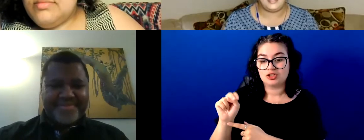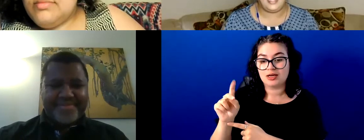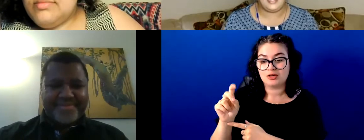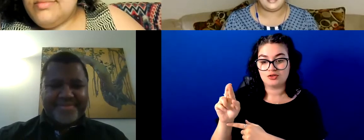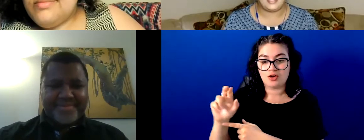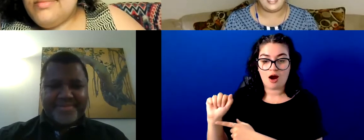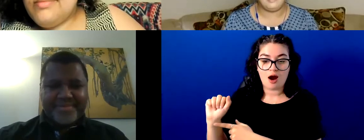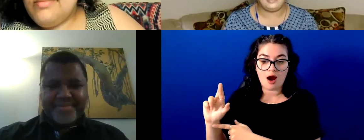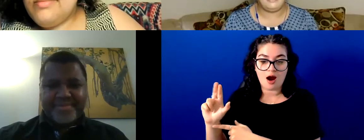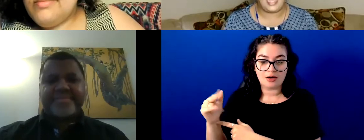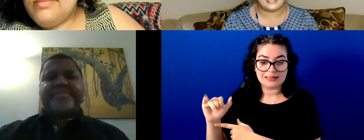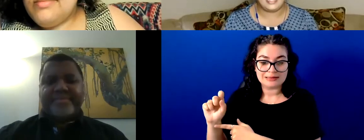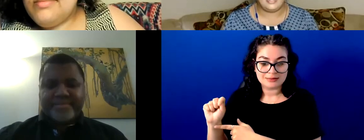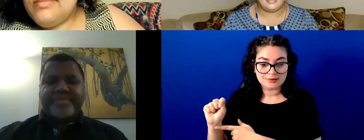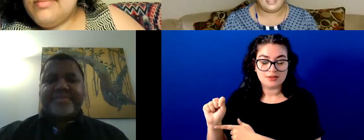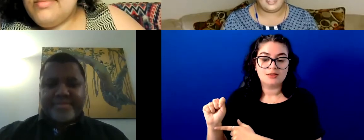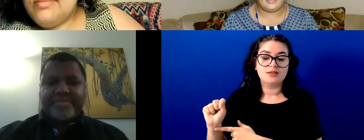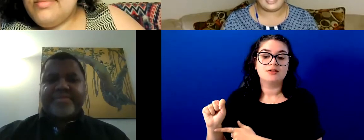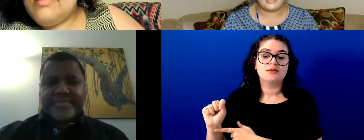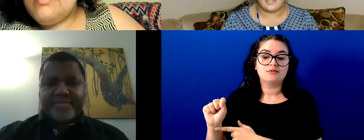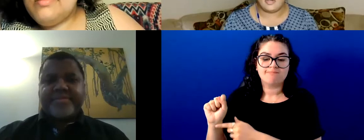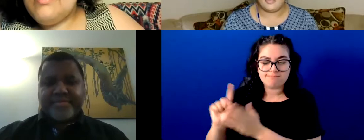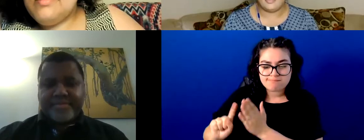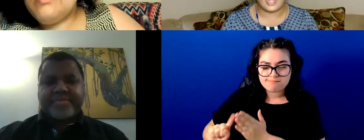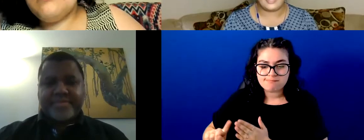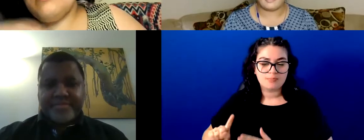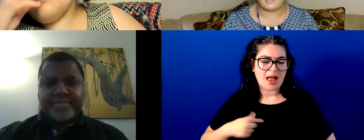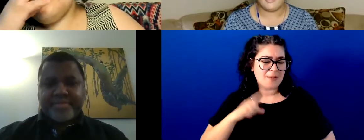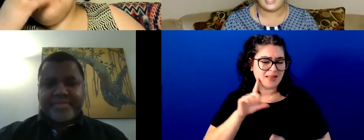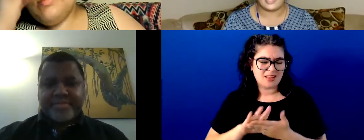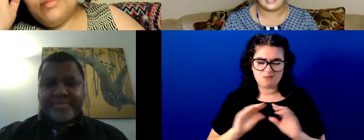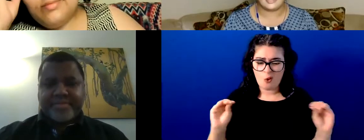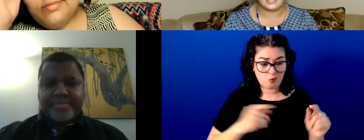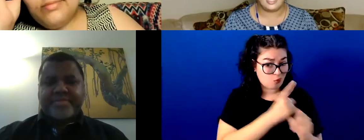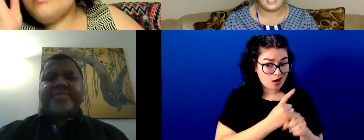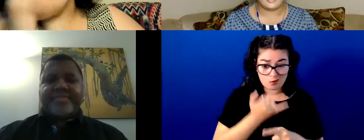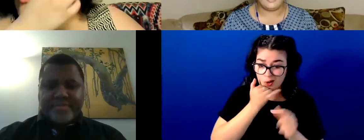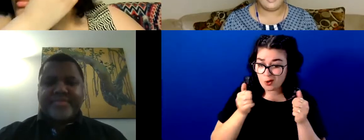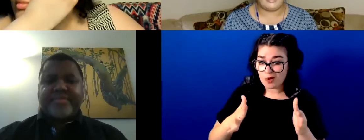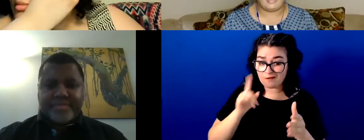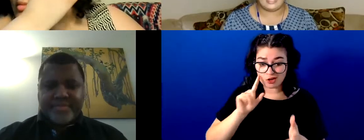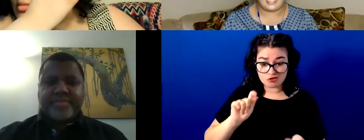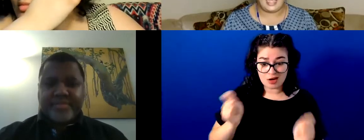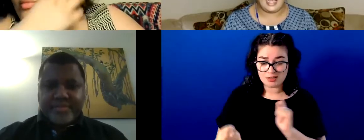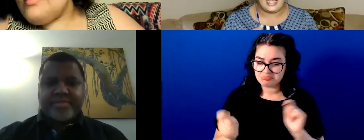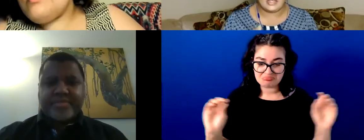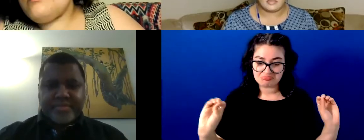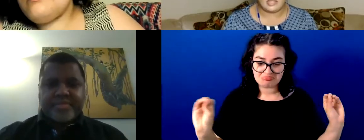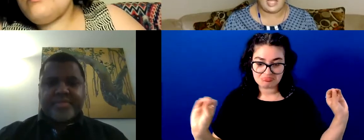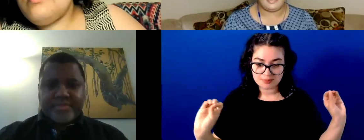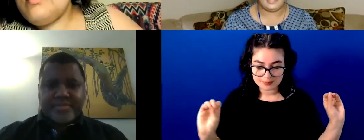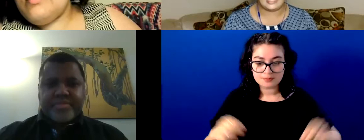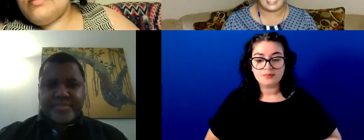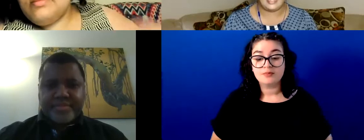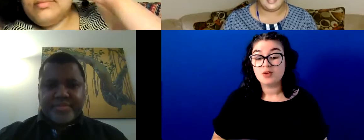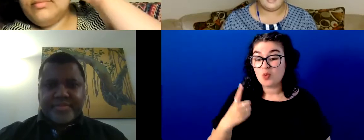and I believe that there is no right or wrong way to transition. So one of the things that is really painful